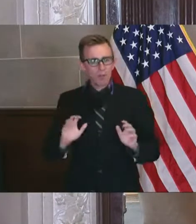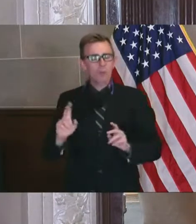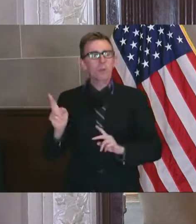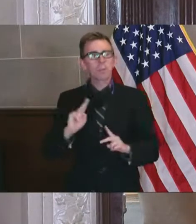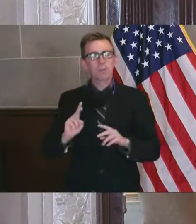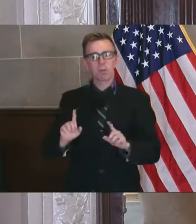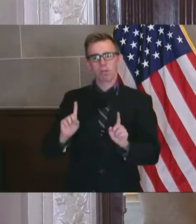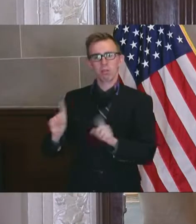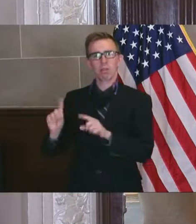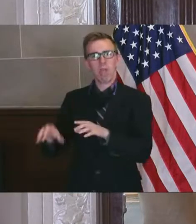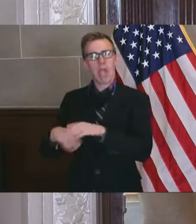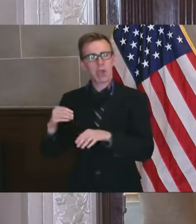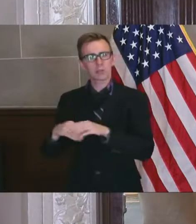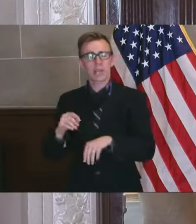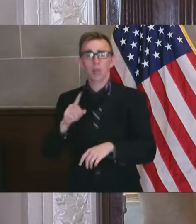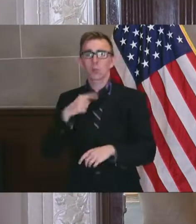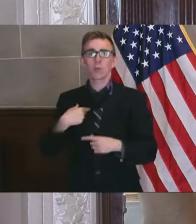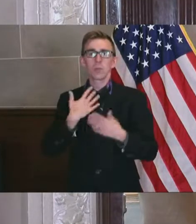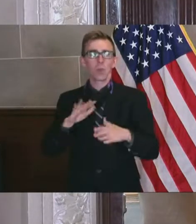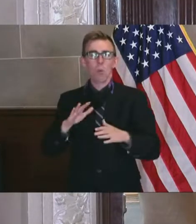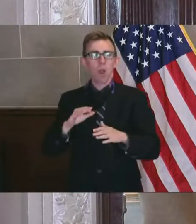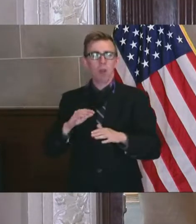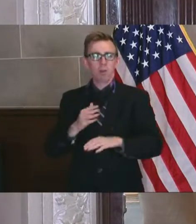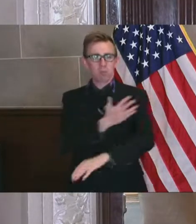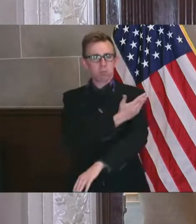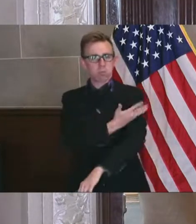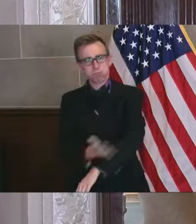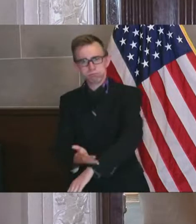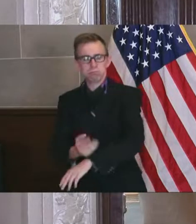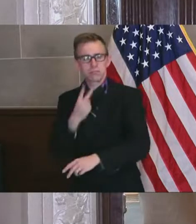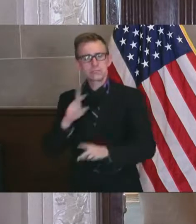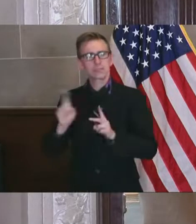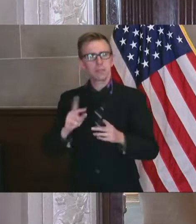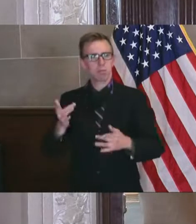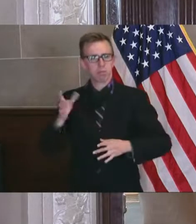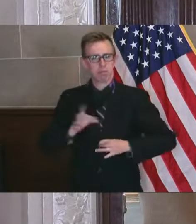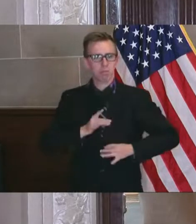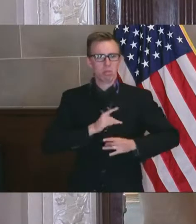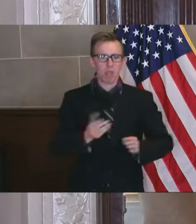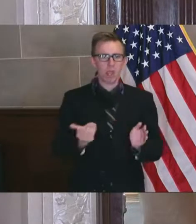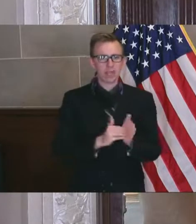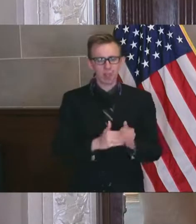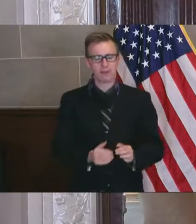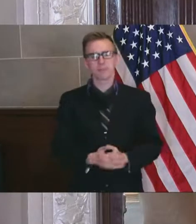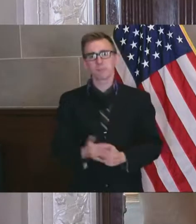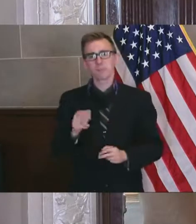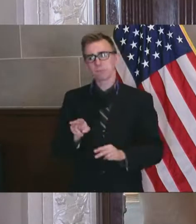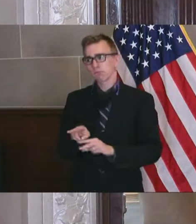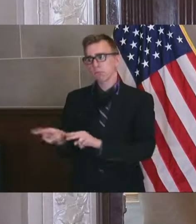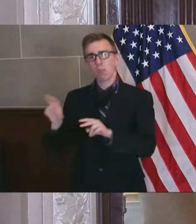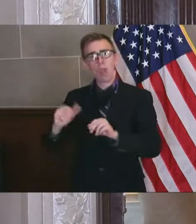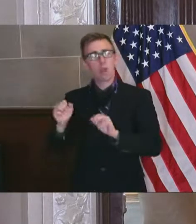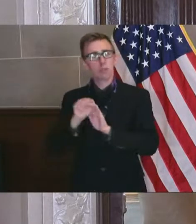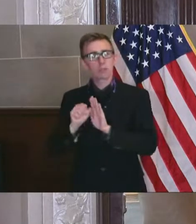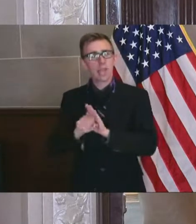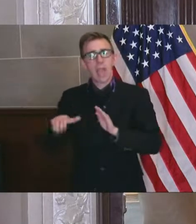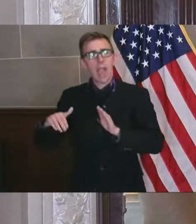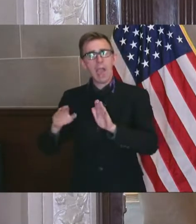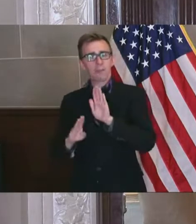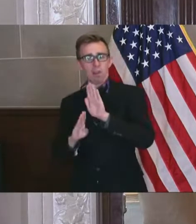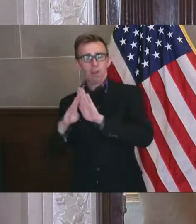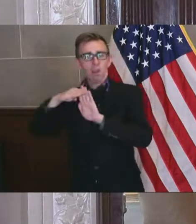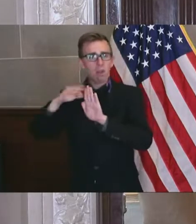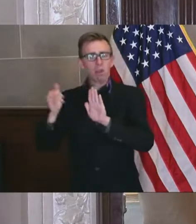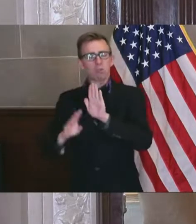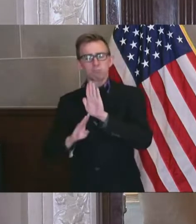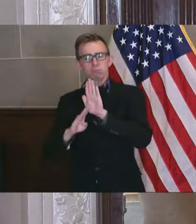outside, we just really don't want to backslide here. When I look at other states who haven't even peaked yet, and